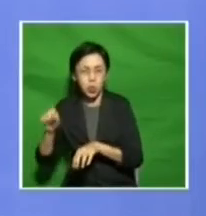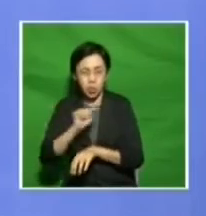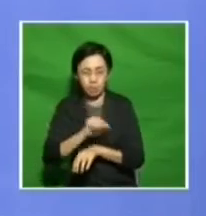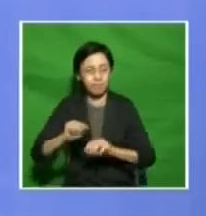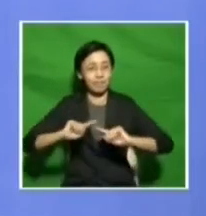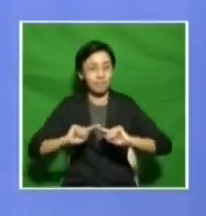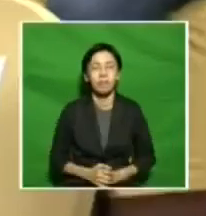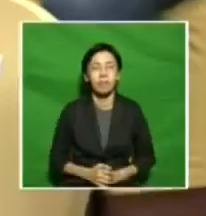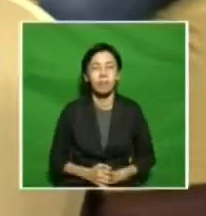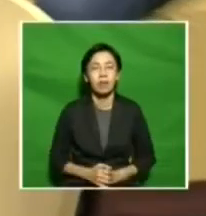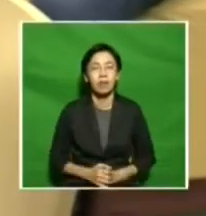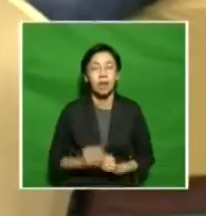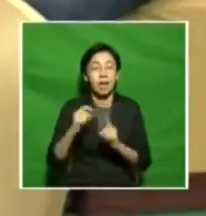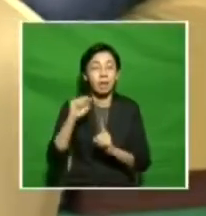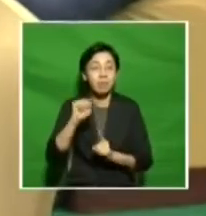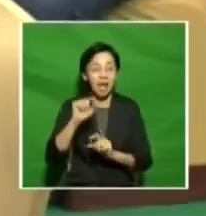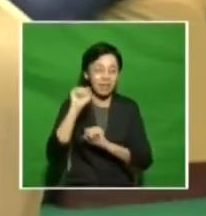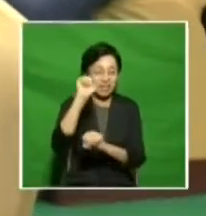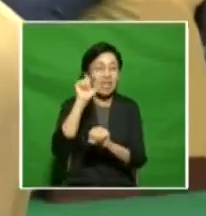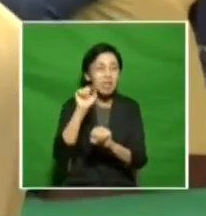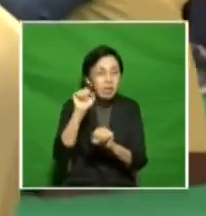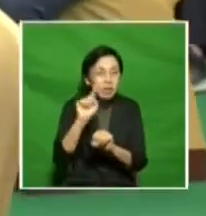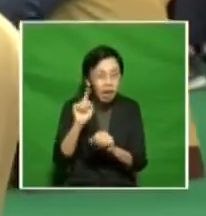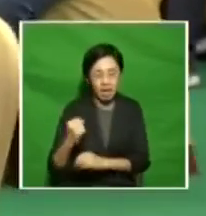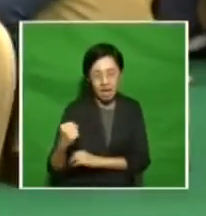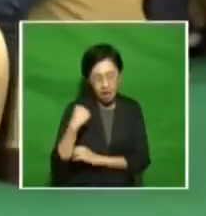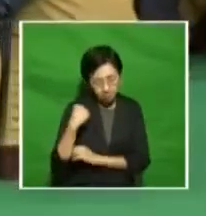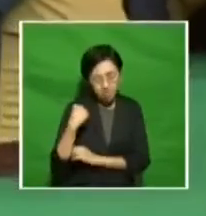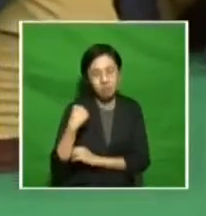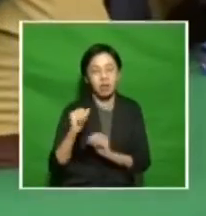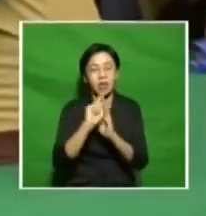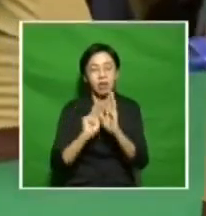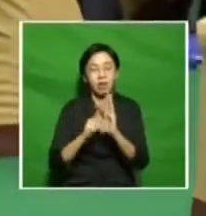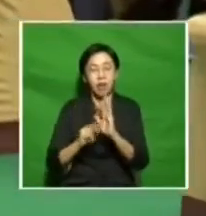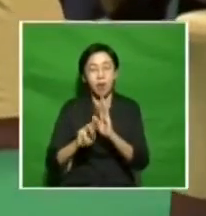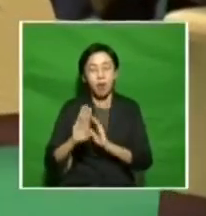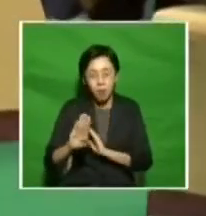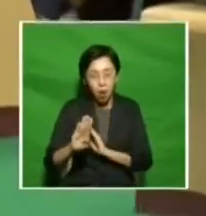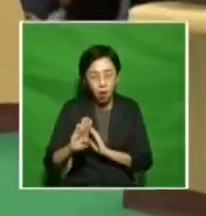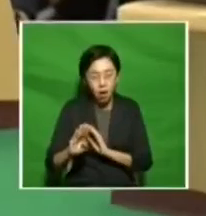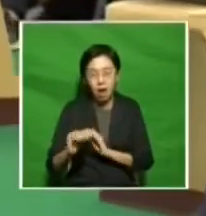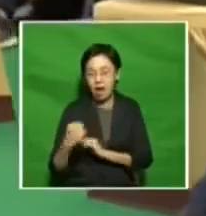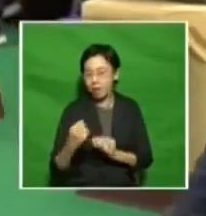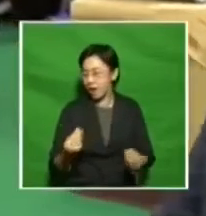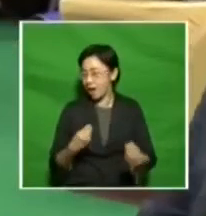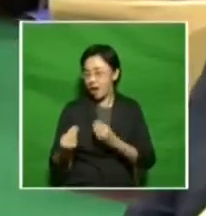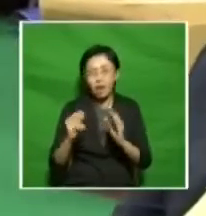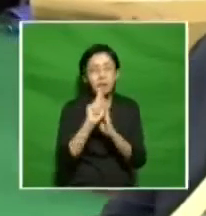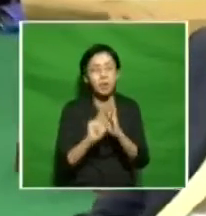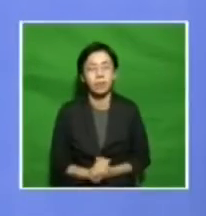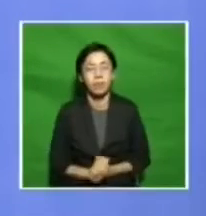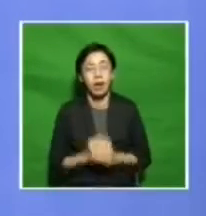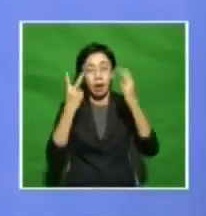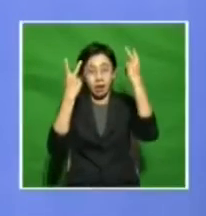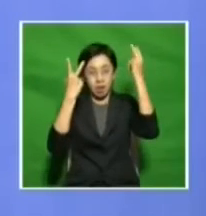1 week, we already saw attempts to ask for cooperation by authorities. But now the decree gives the authorities